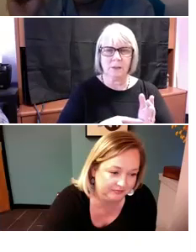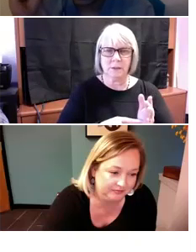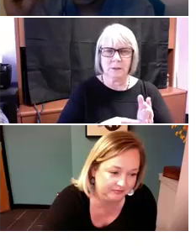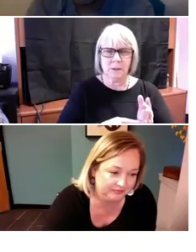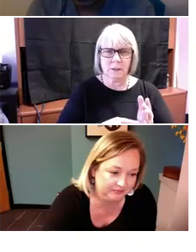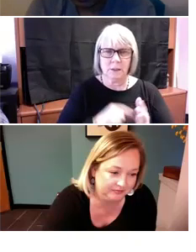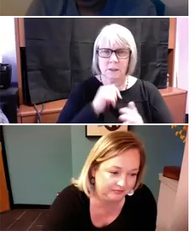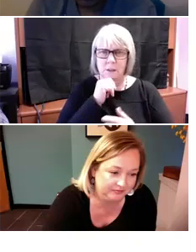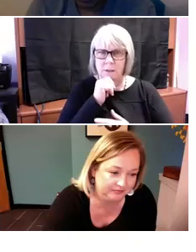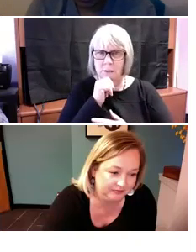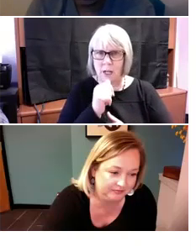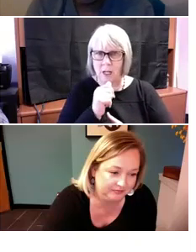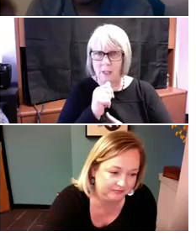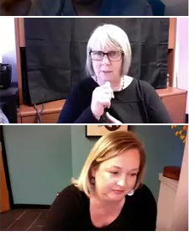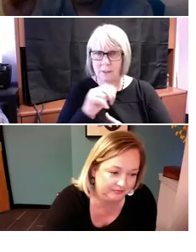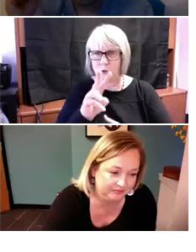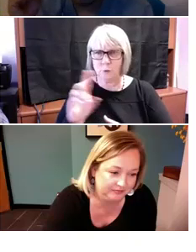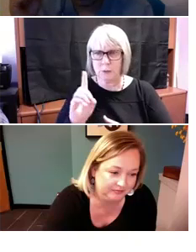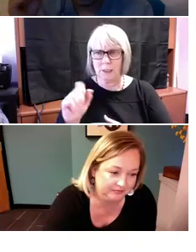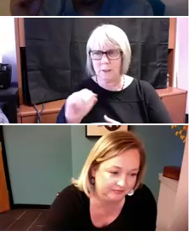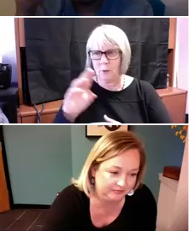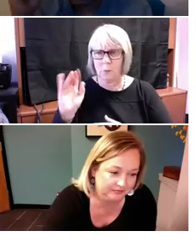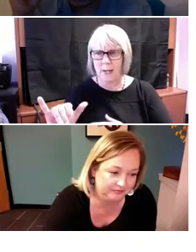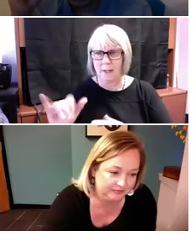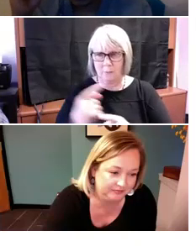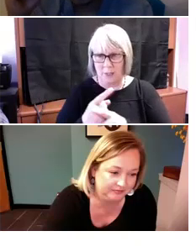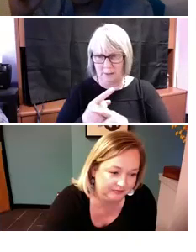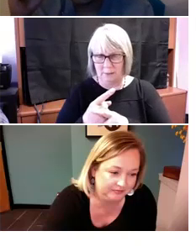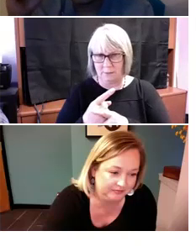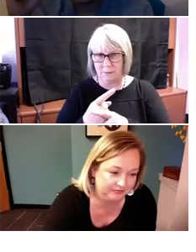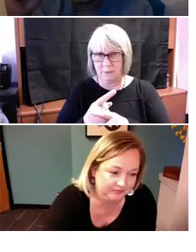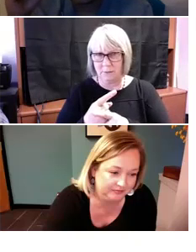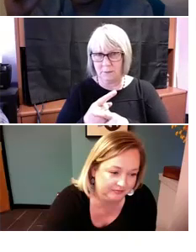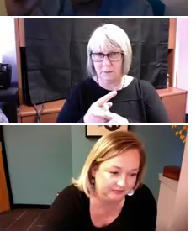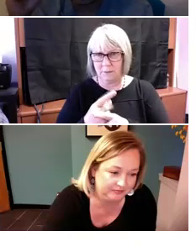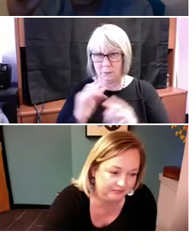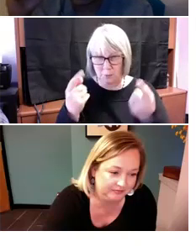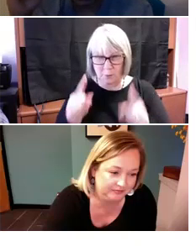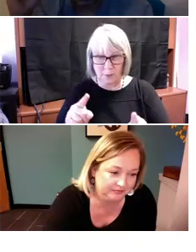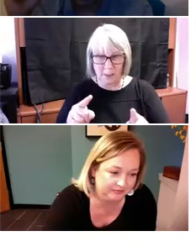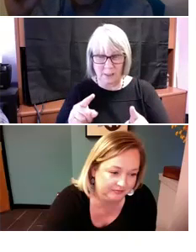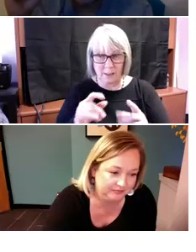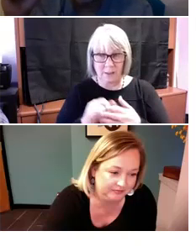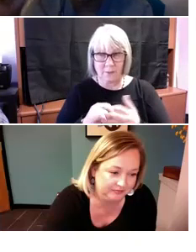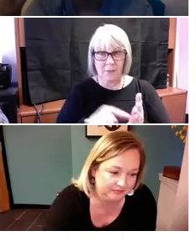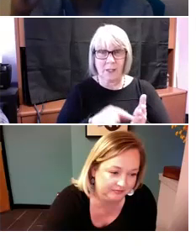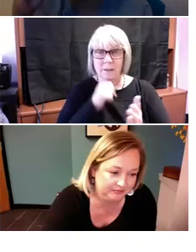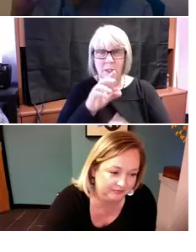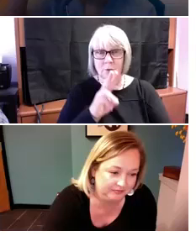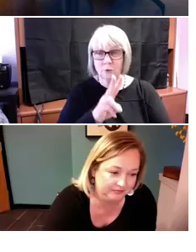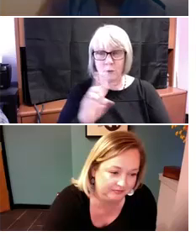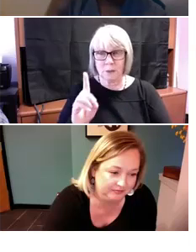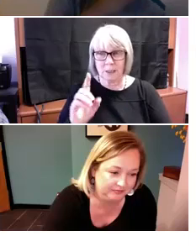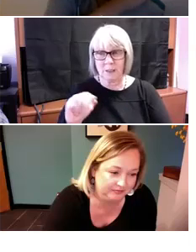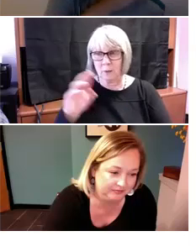array, right? Taha and Aman, do you agree that this is not a 2D array, right? This is